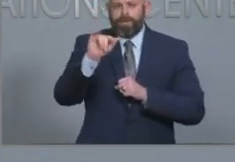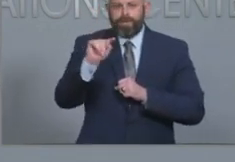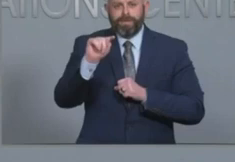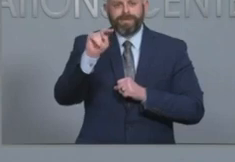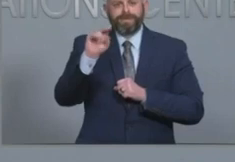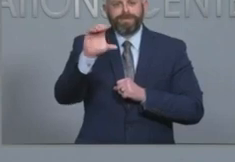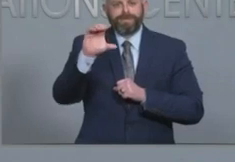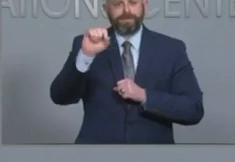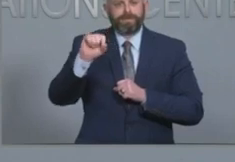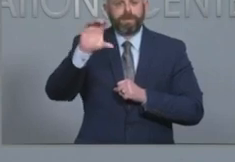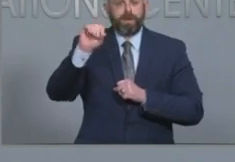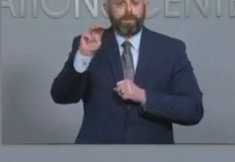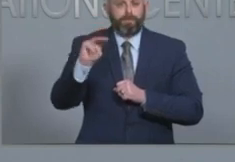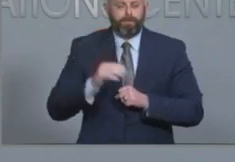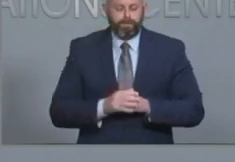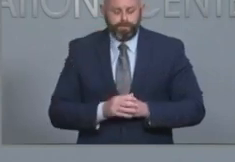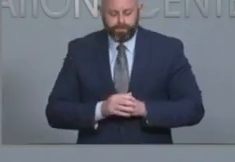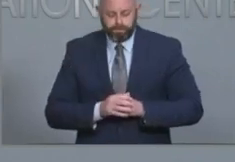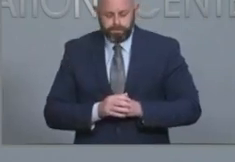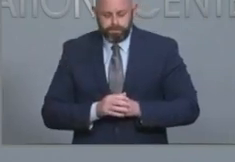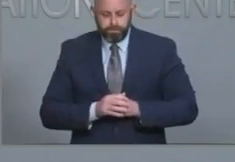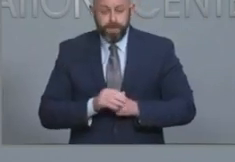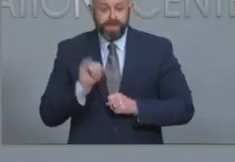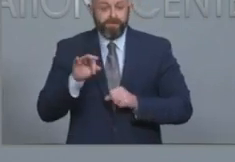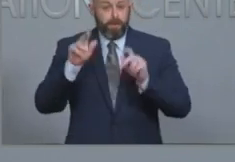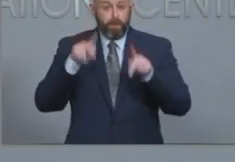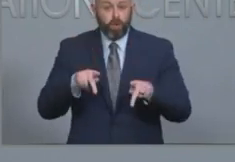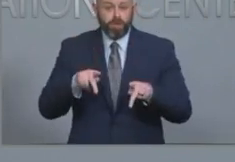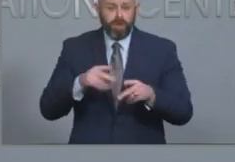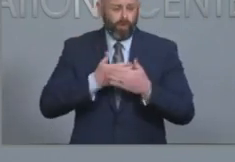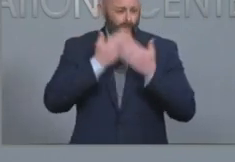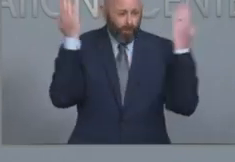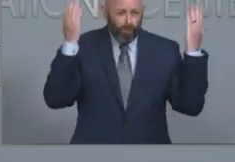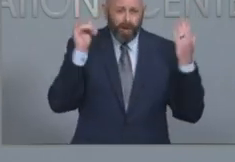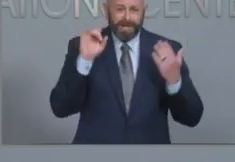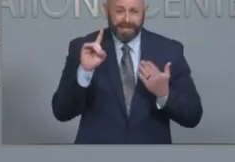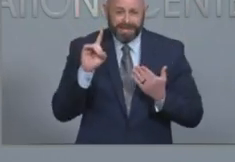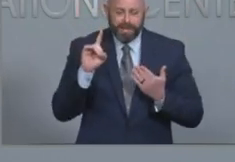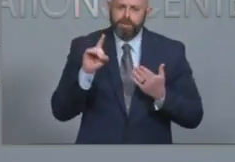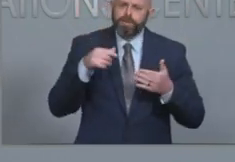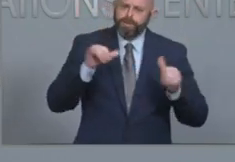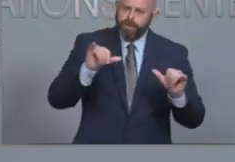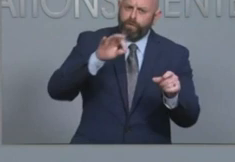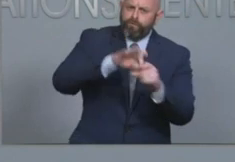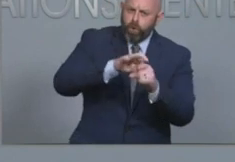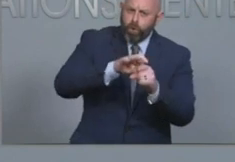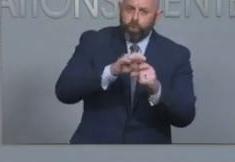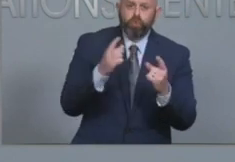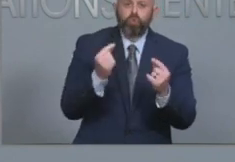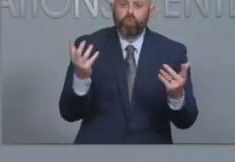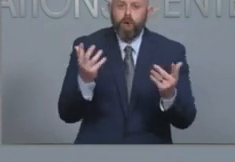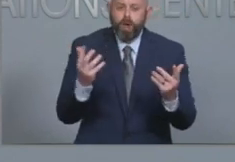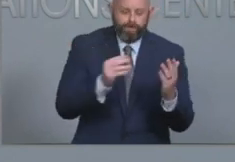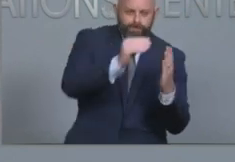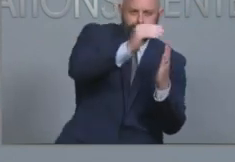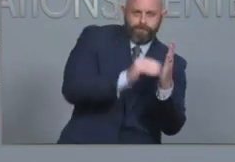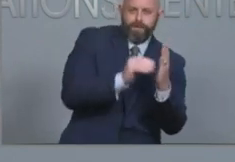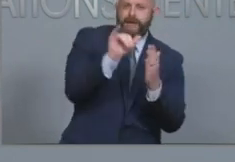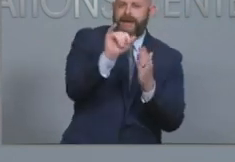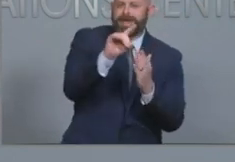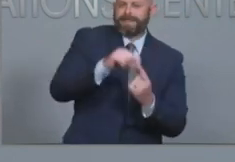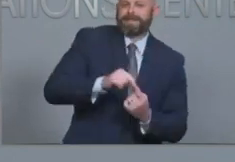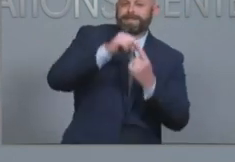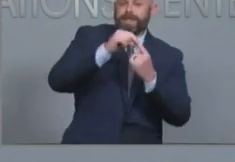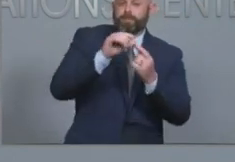bringitnc.com. If a voter cannot show a photo ID, they can still vote by filling out an ID exception form